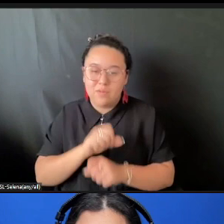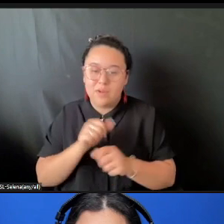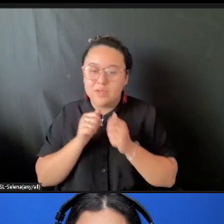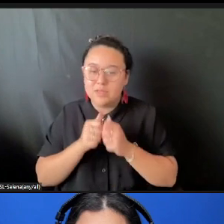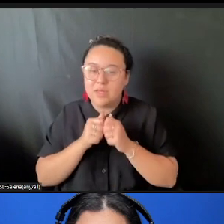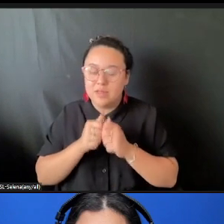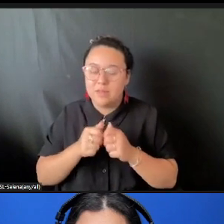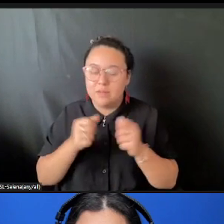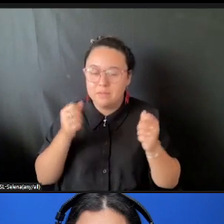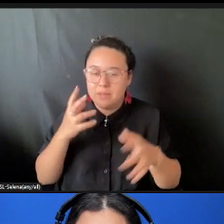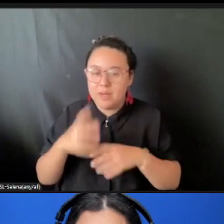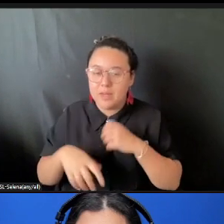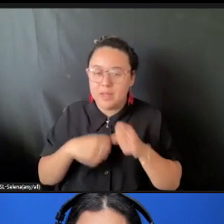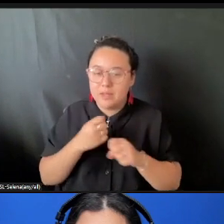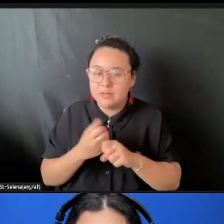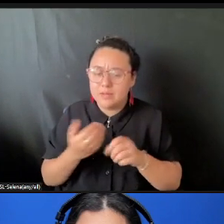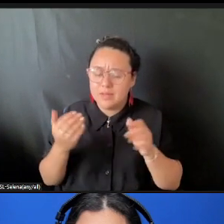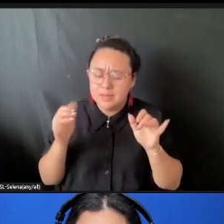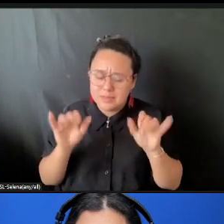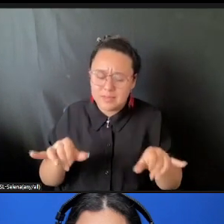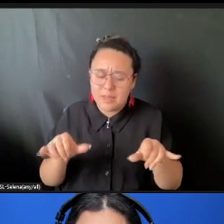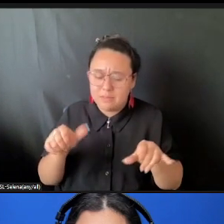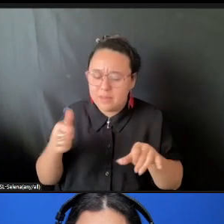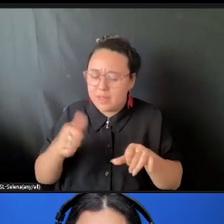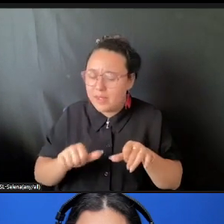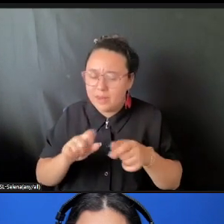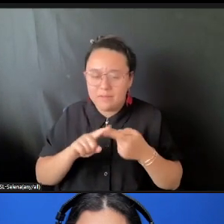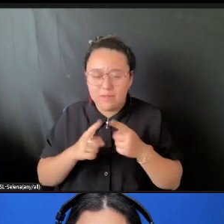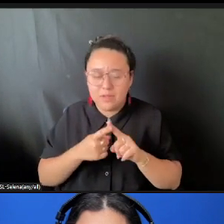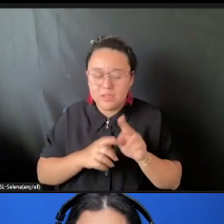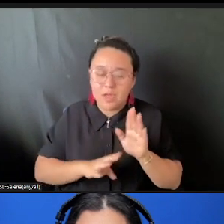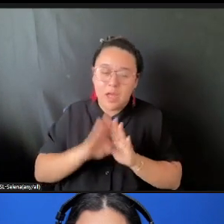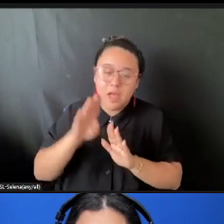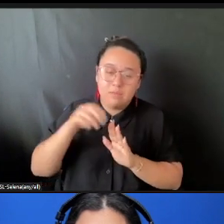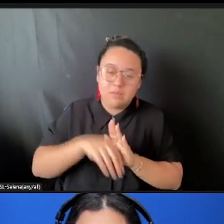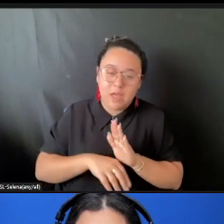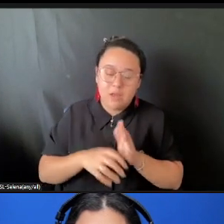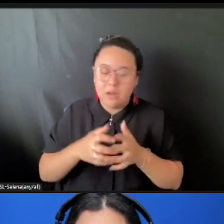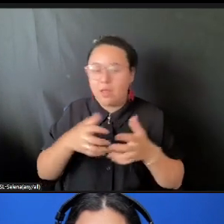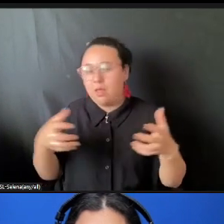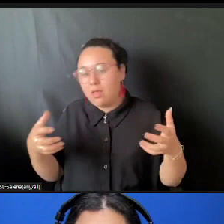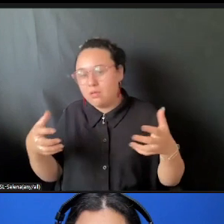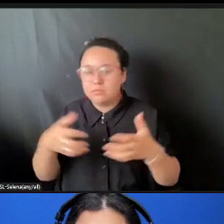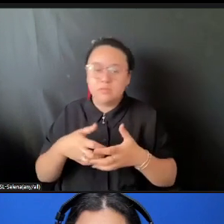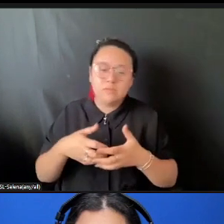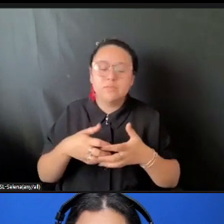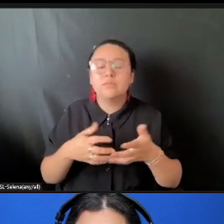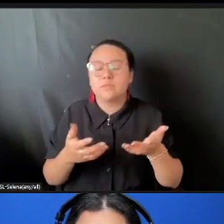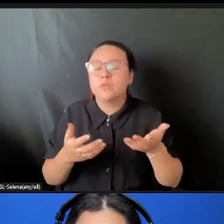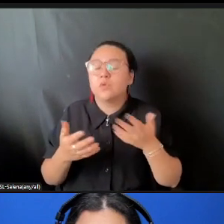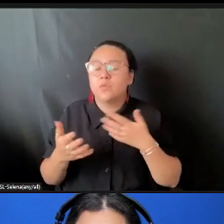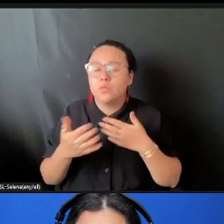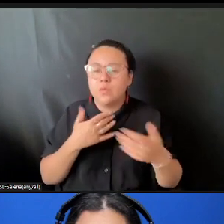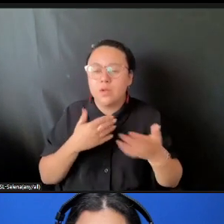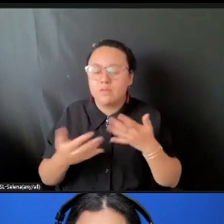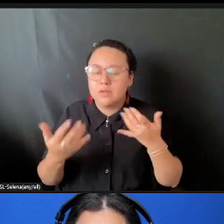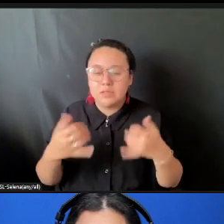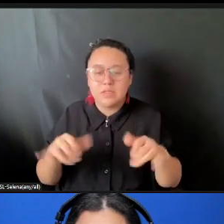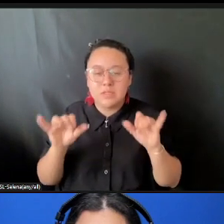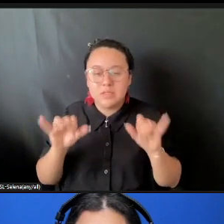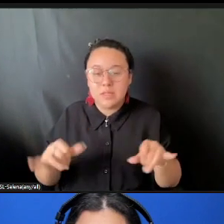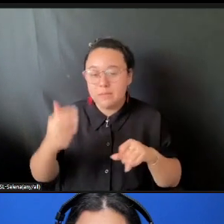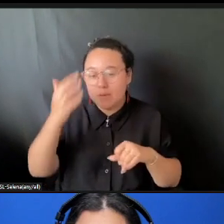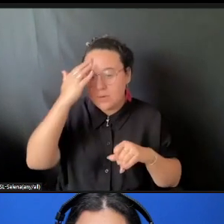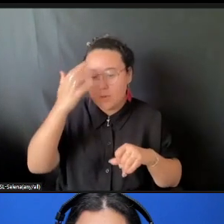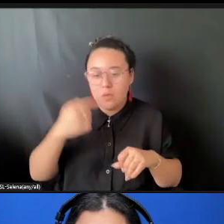know, just like any friendship, you know, ups, downs, maybe they take some time apart, what have you. but they know that we